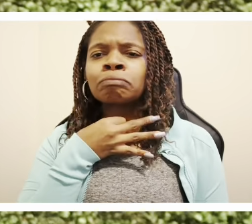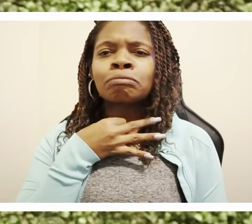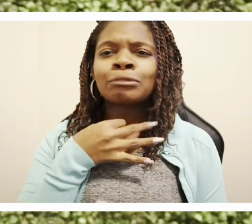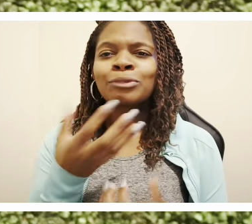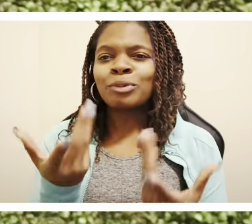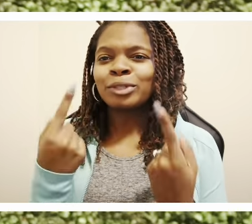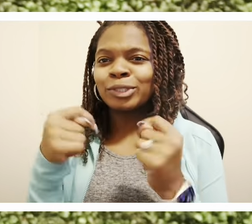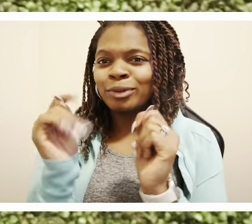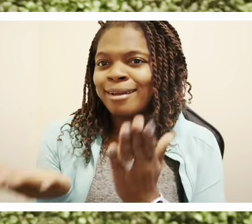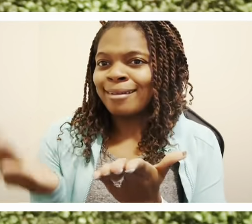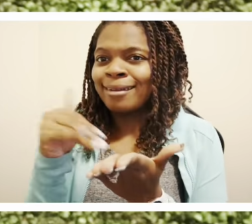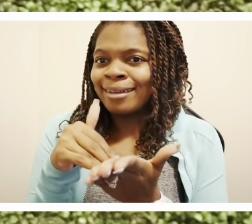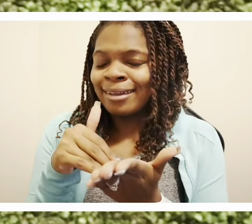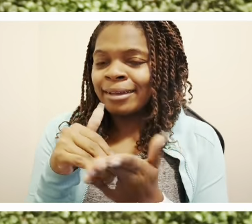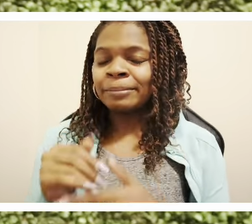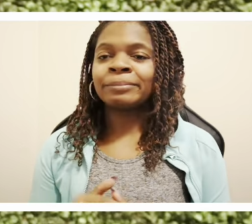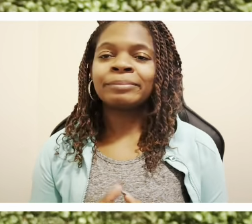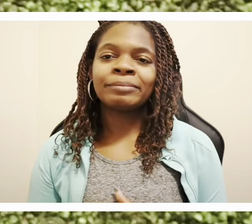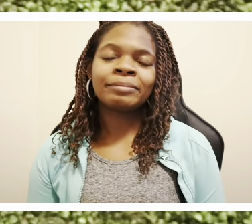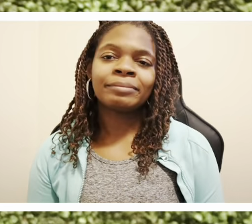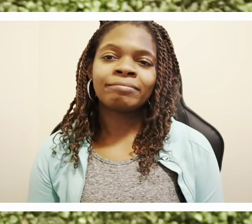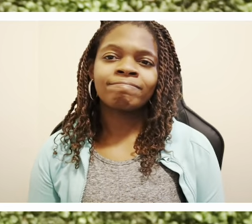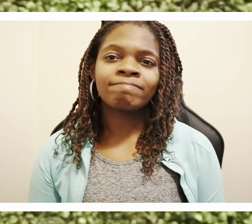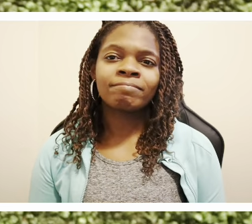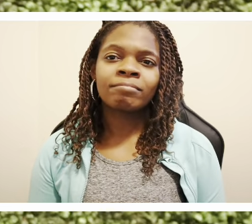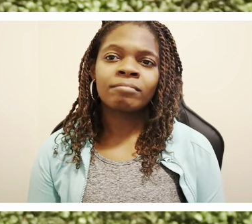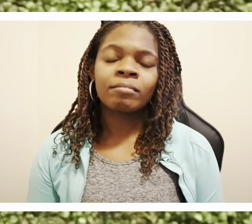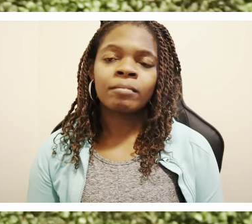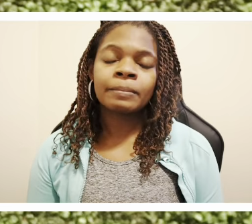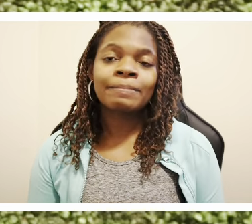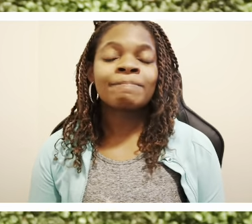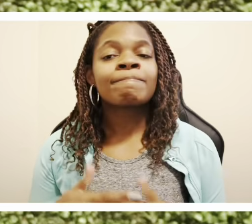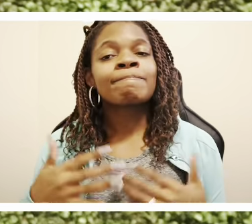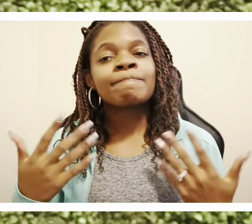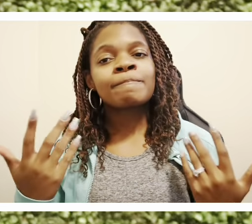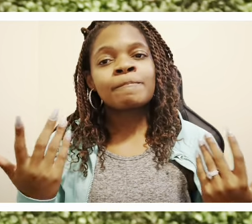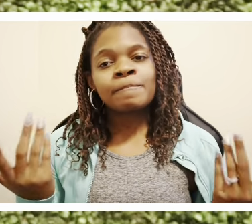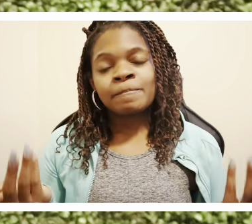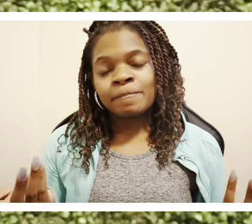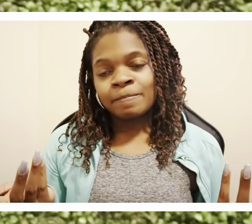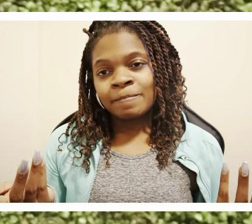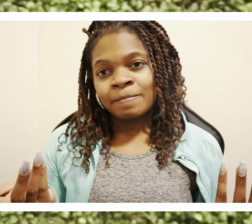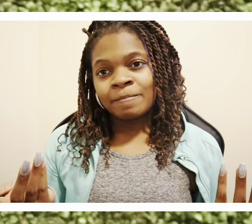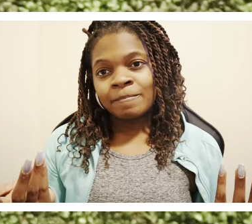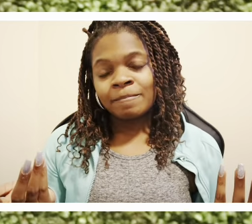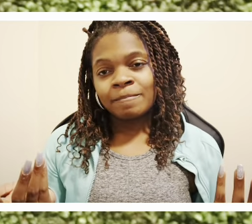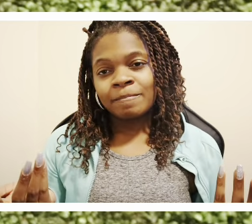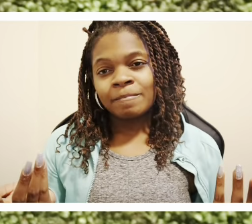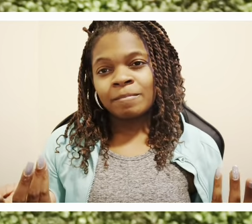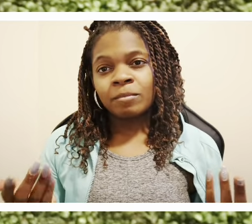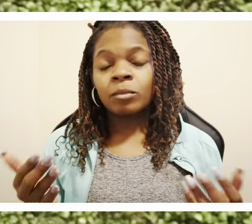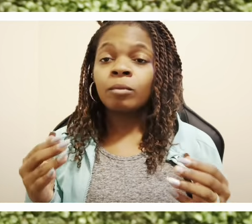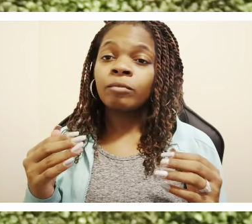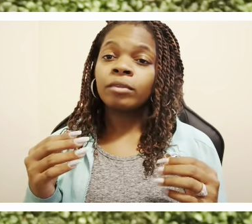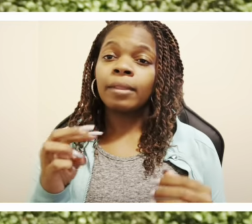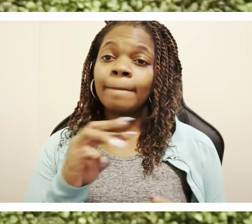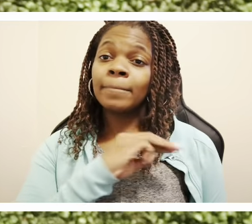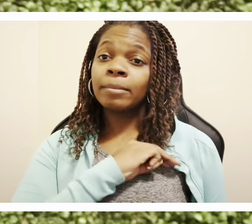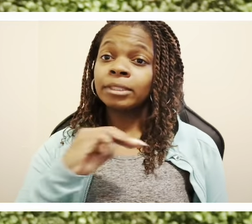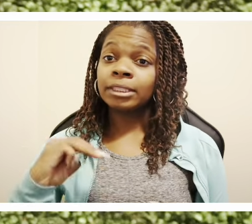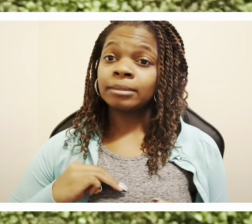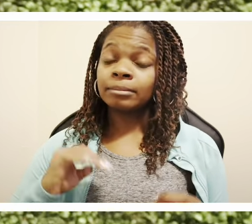has changed over the years. And so I would say though, when it comes to the